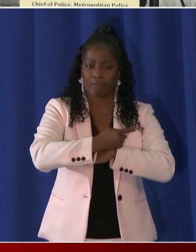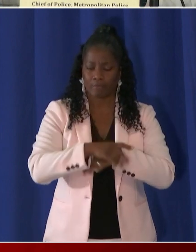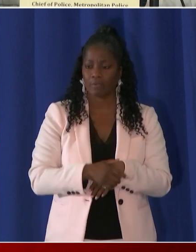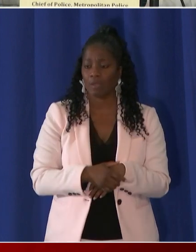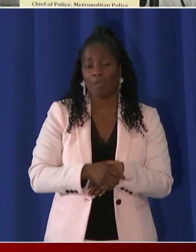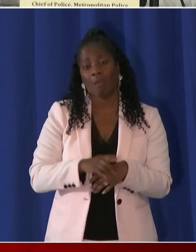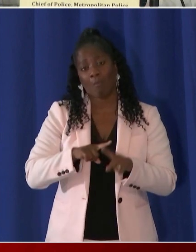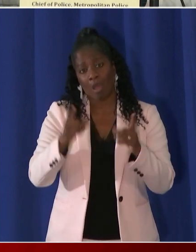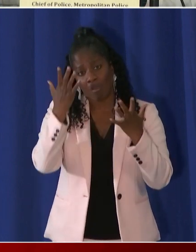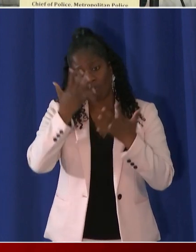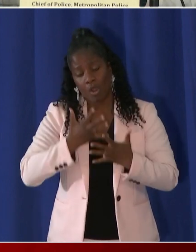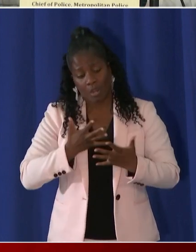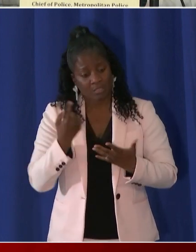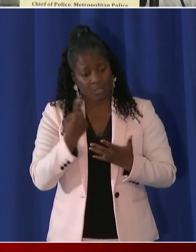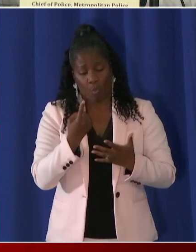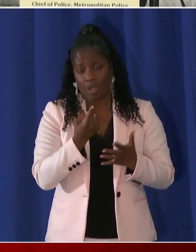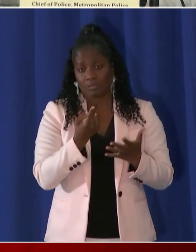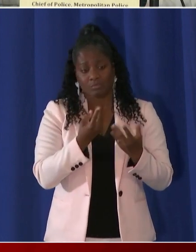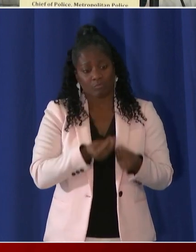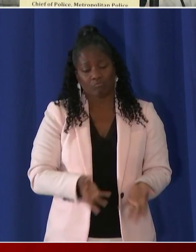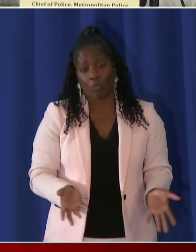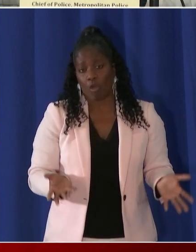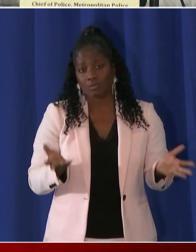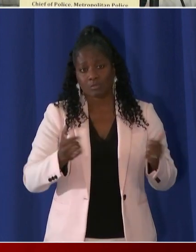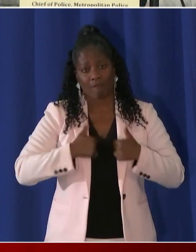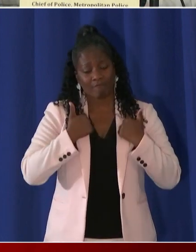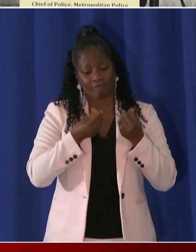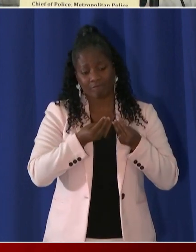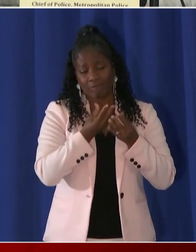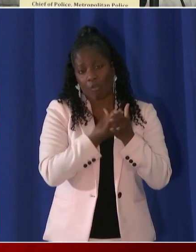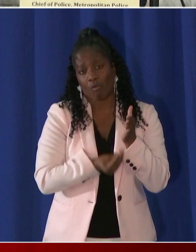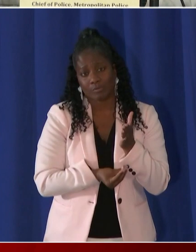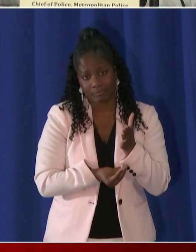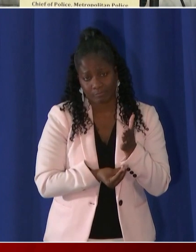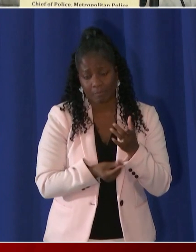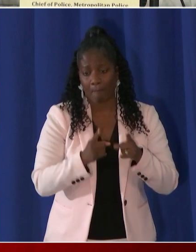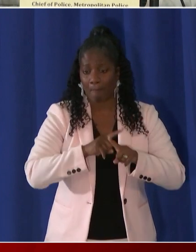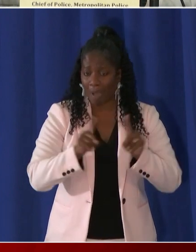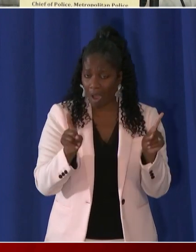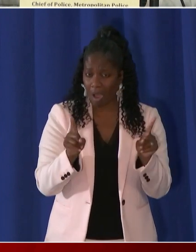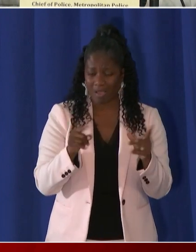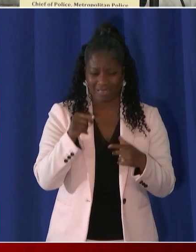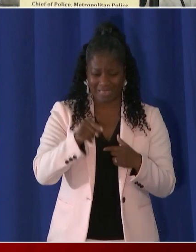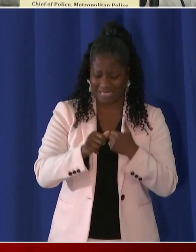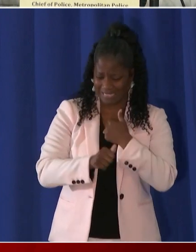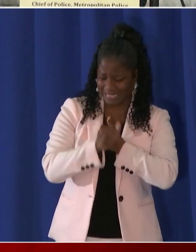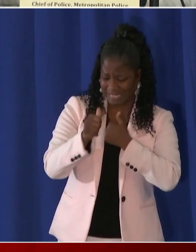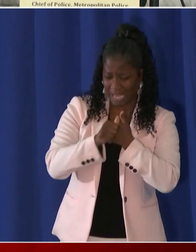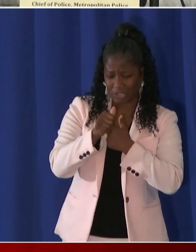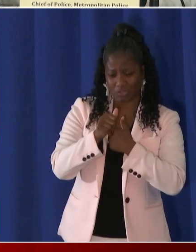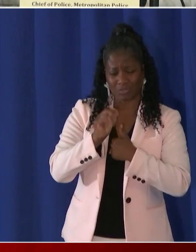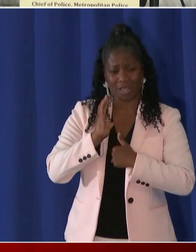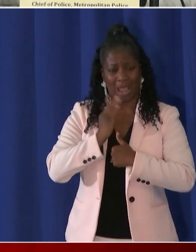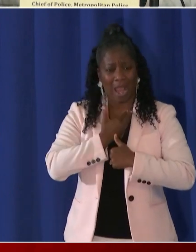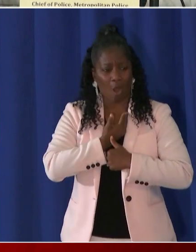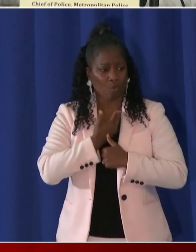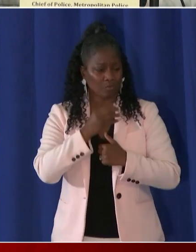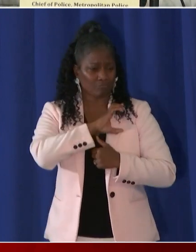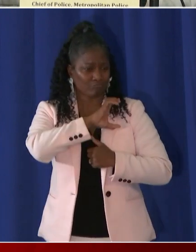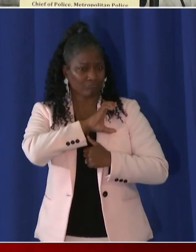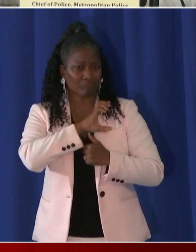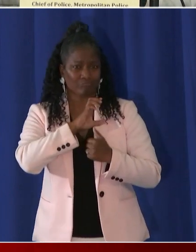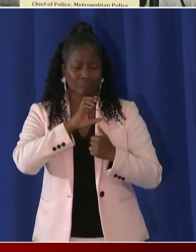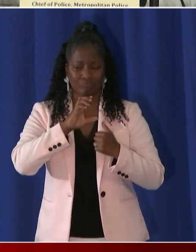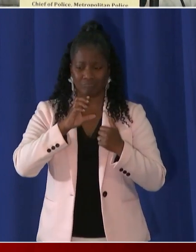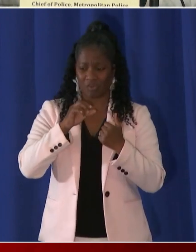Unfortunately, someone lost their life in that. But these are the dangers that our police officers are faced with as we try to tackle